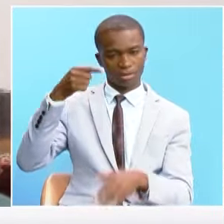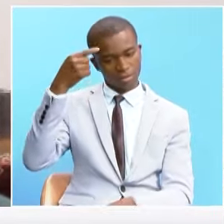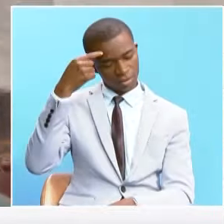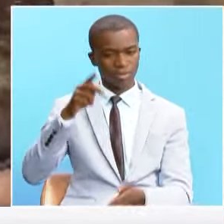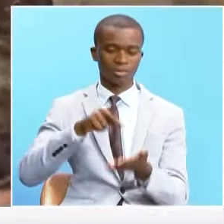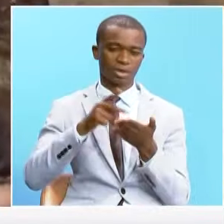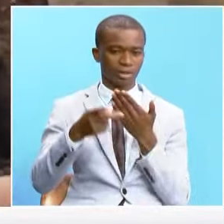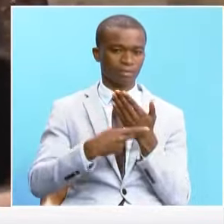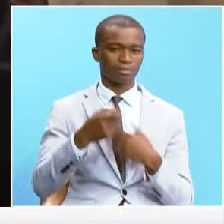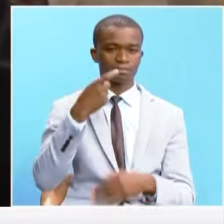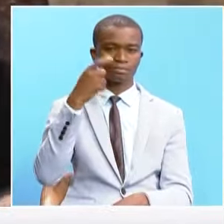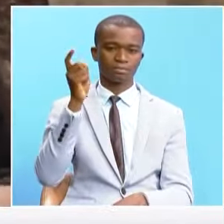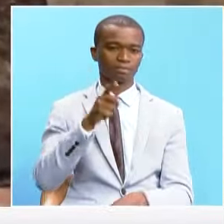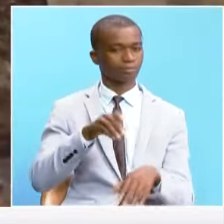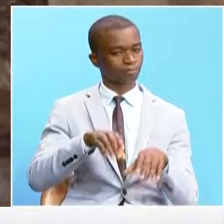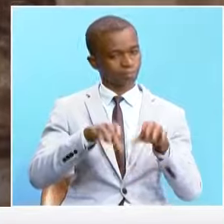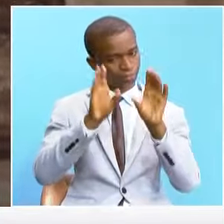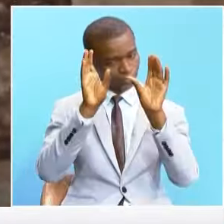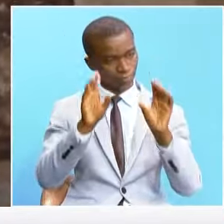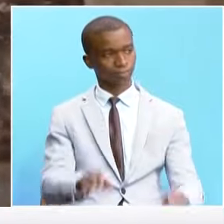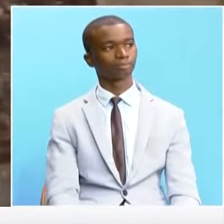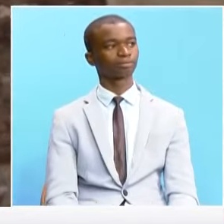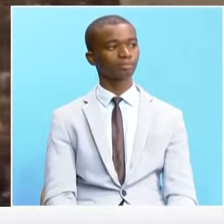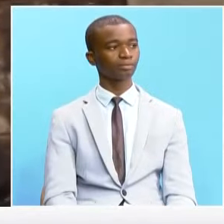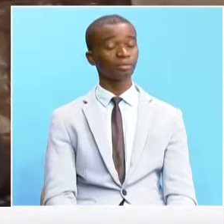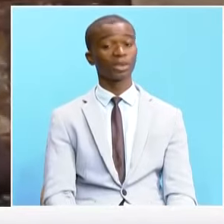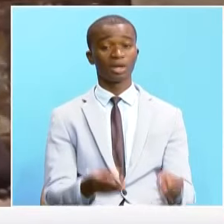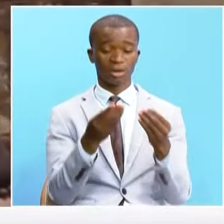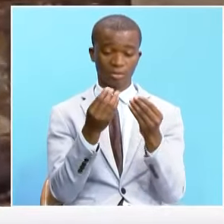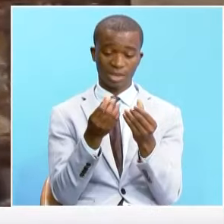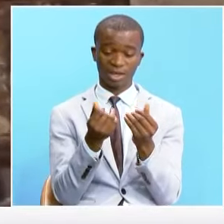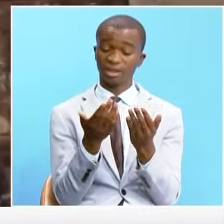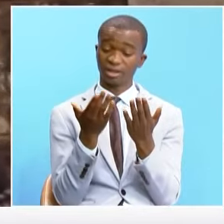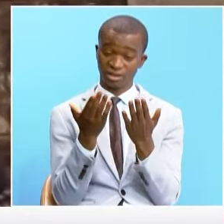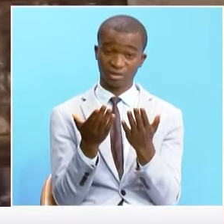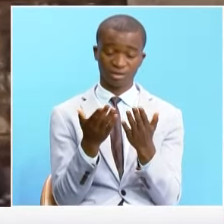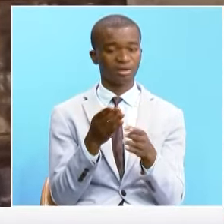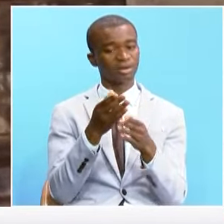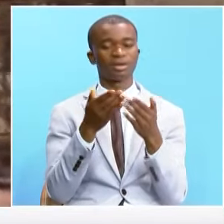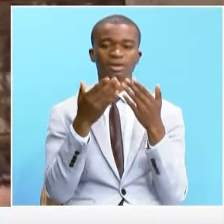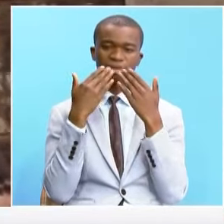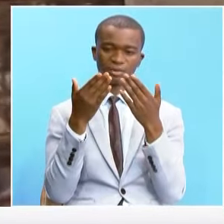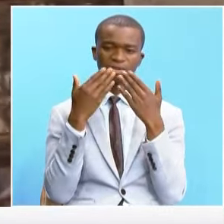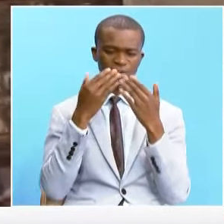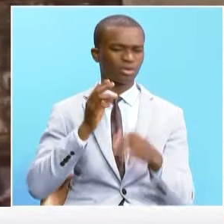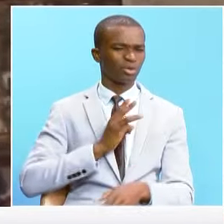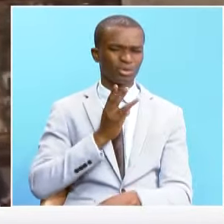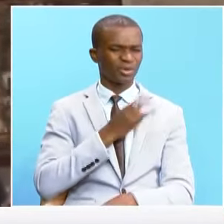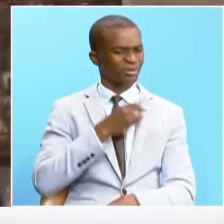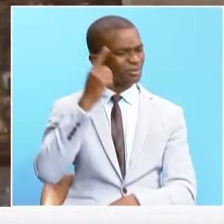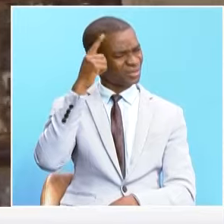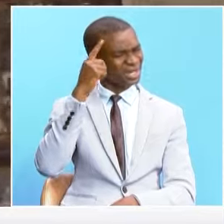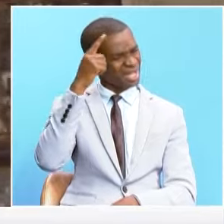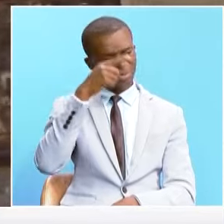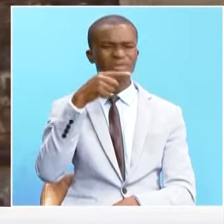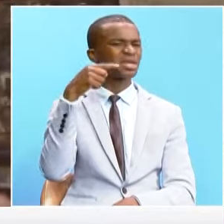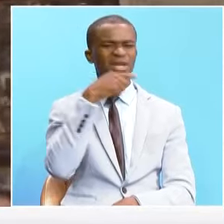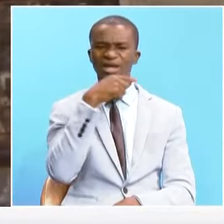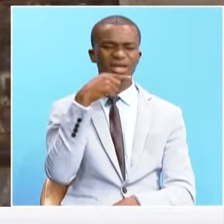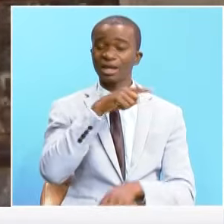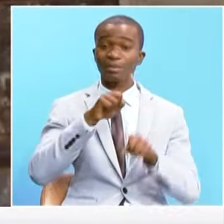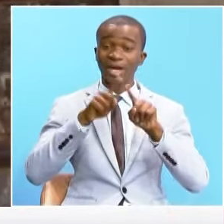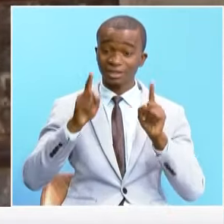continue. To a total of the Shimpia to Pera, Tatuacha Tekele, to Alemana Quatibufi Valley to Vapa, number twine when a